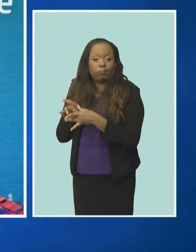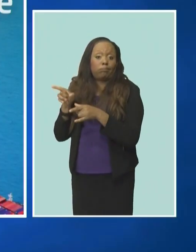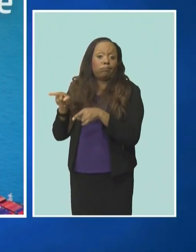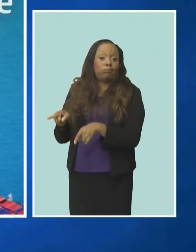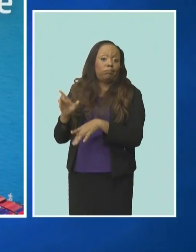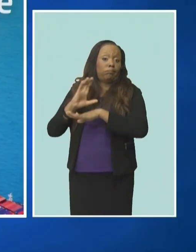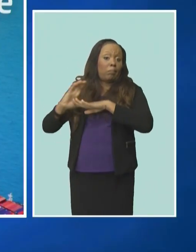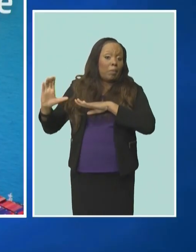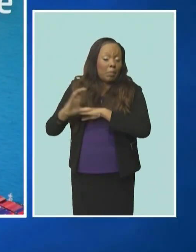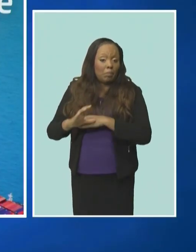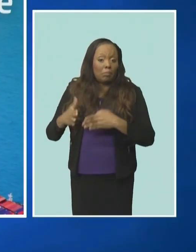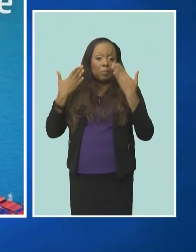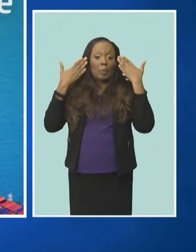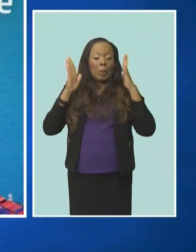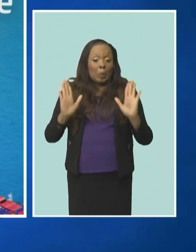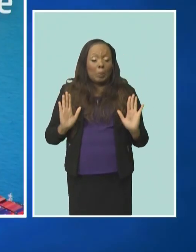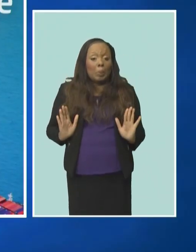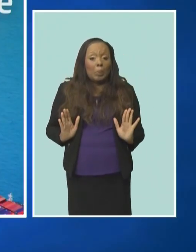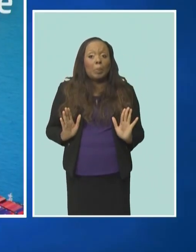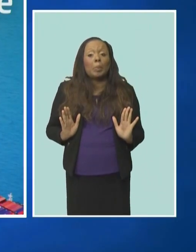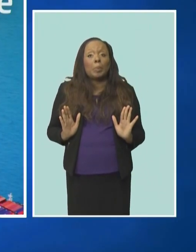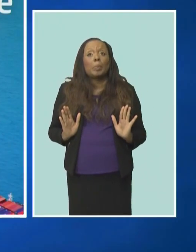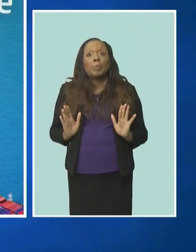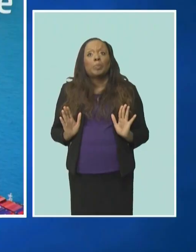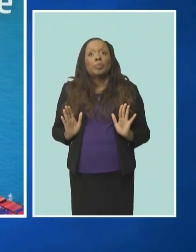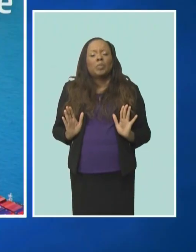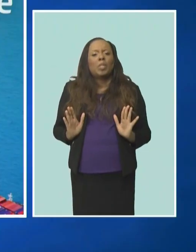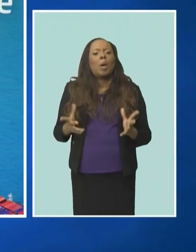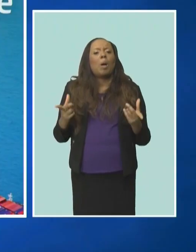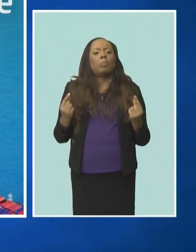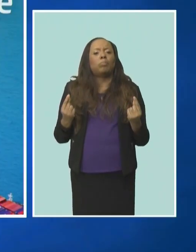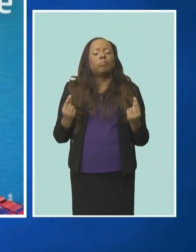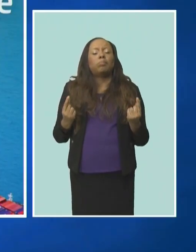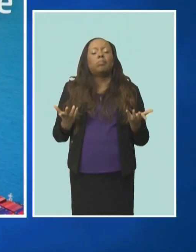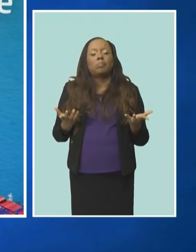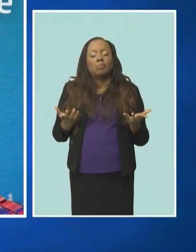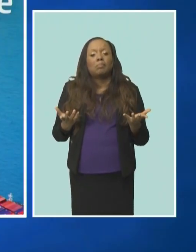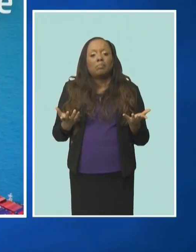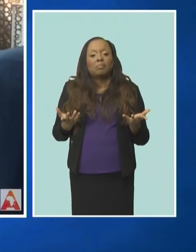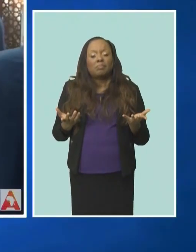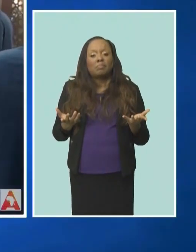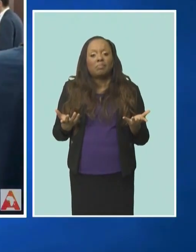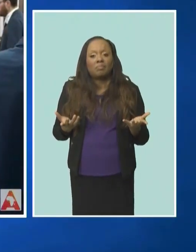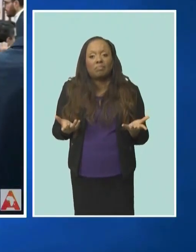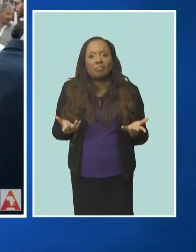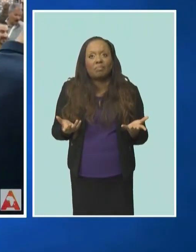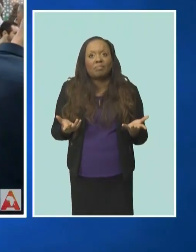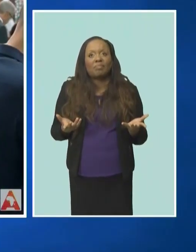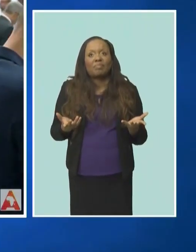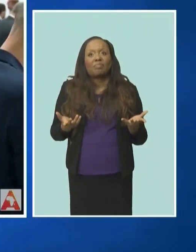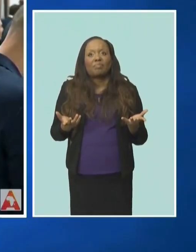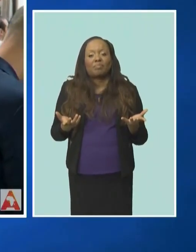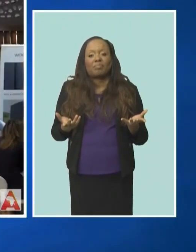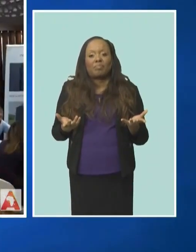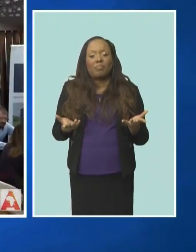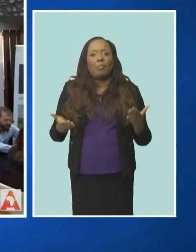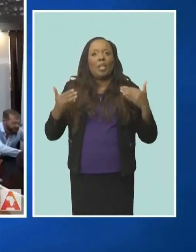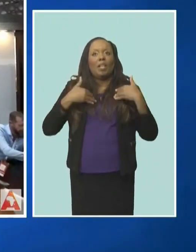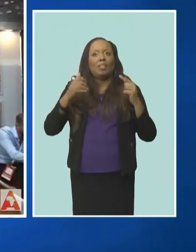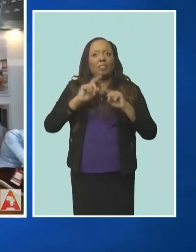in CARICOM are. So to address this knowledge gap, we have platforms like the Inter-African Trade